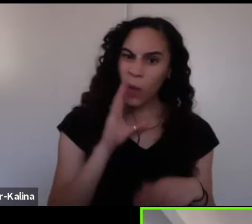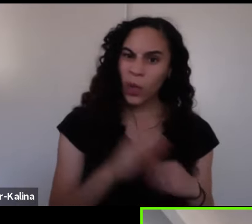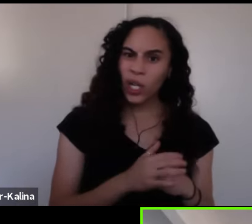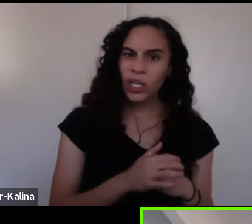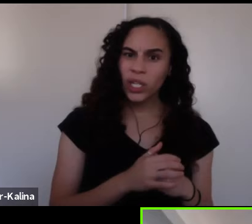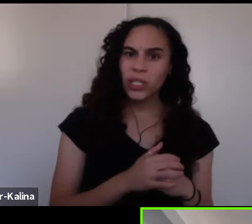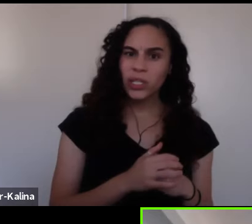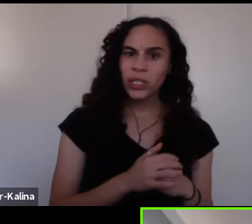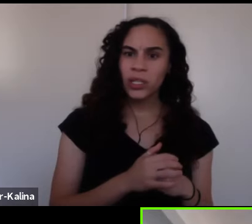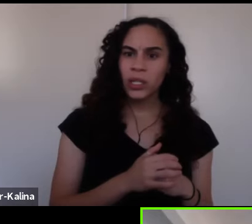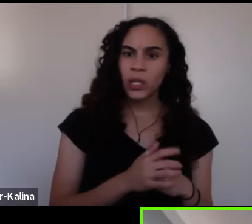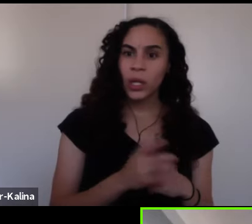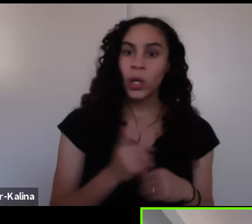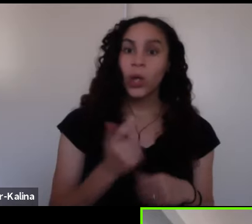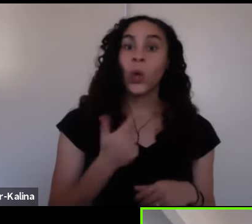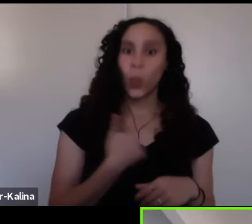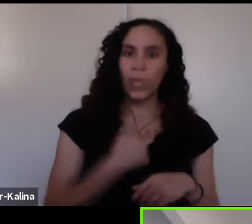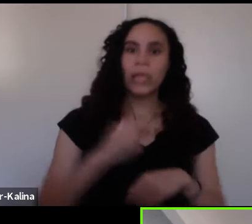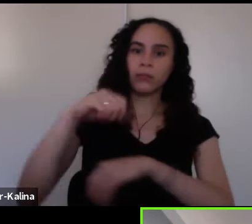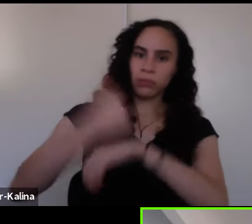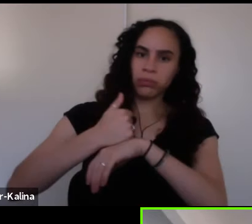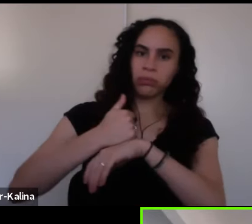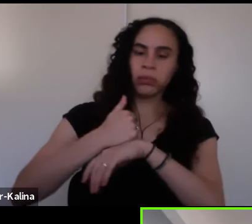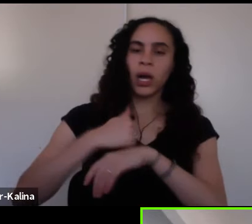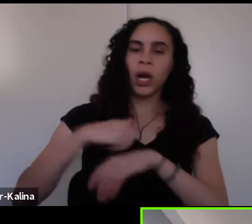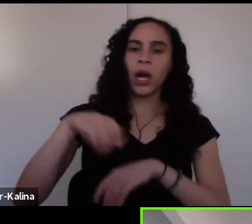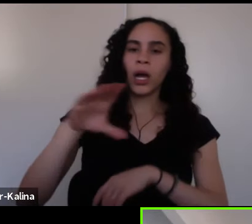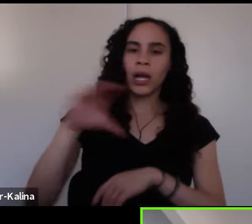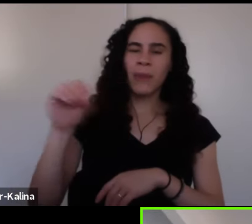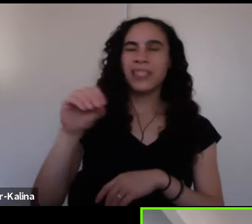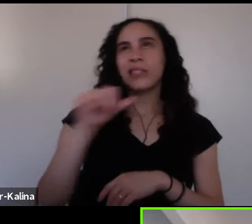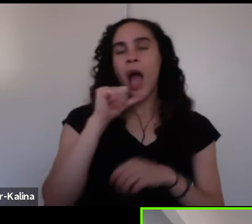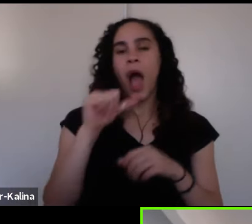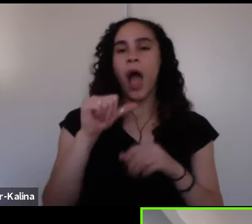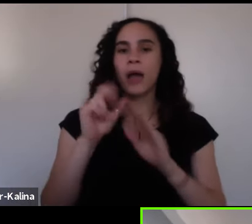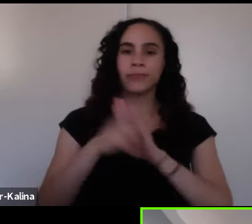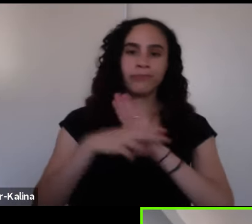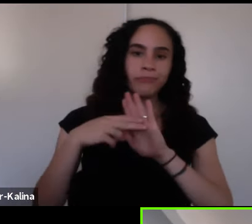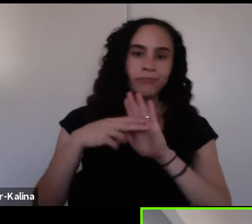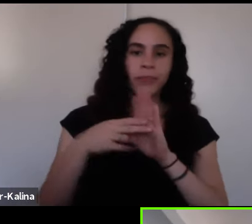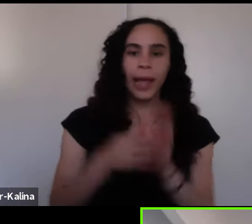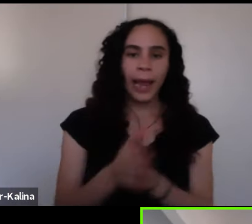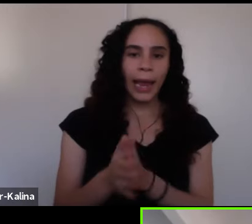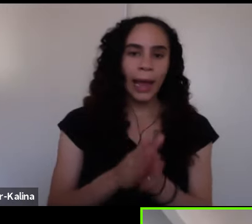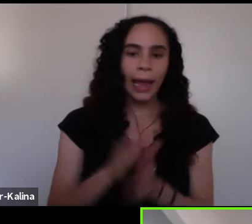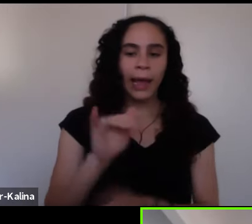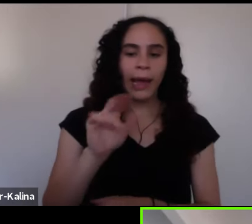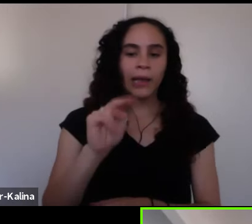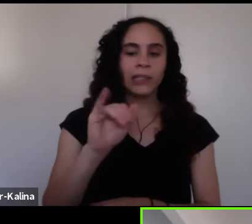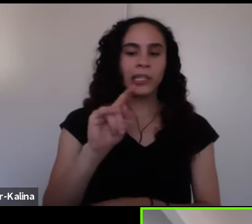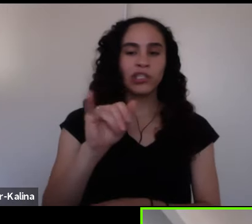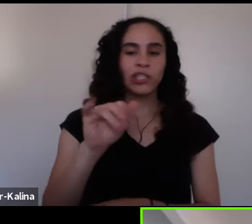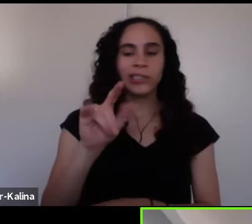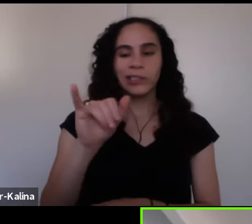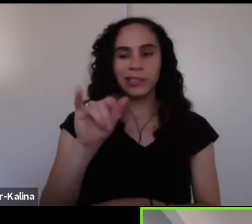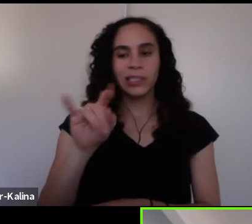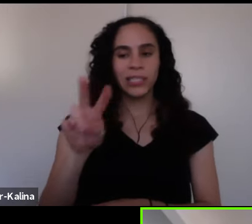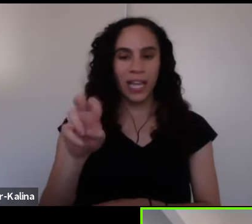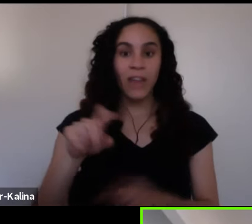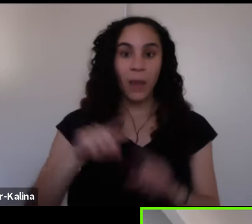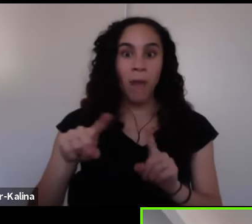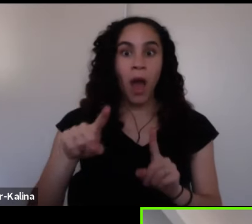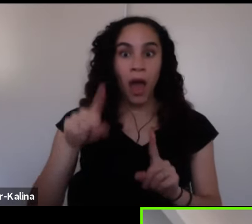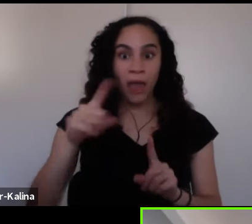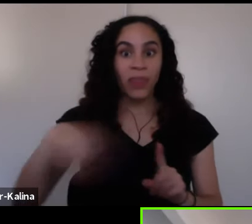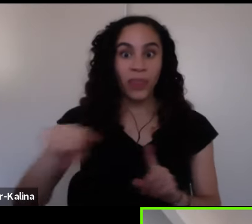we actually made that like a company thing. I wouldn't call it a company initiative, but it was pretty much screamed at everybody during that